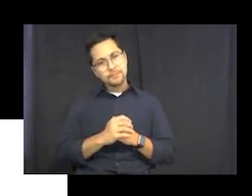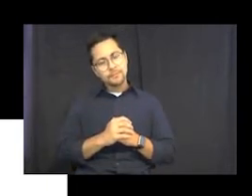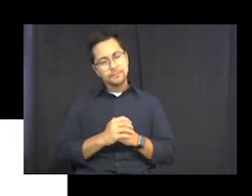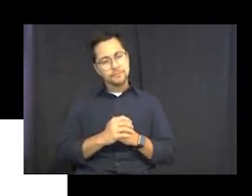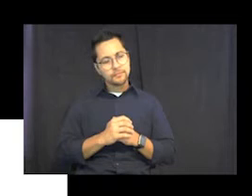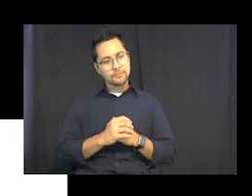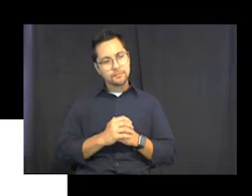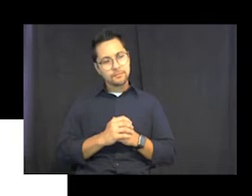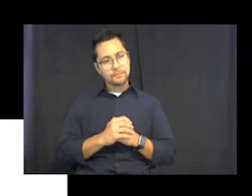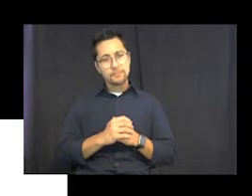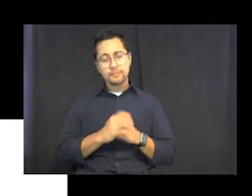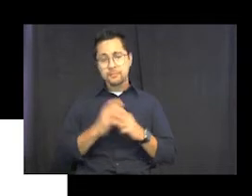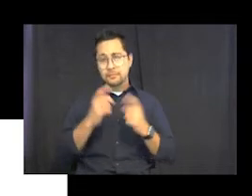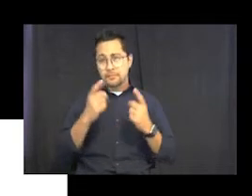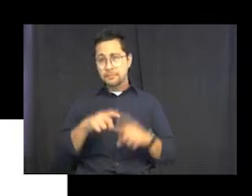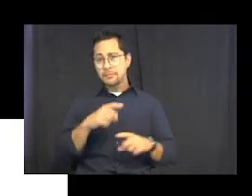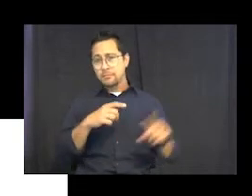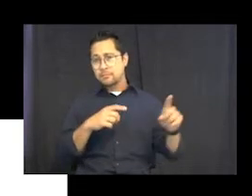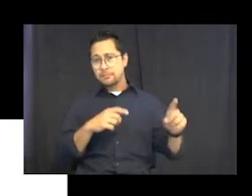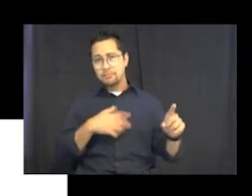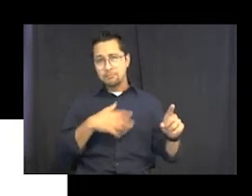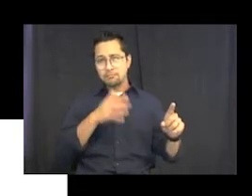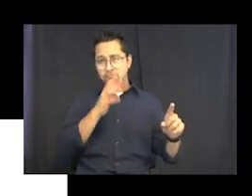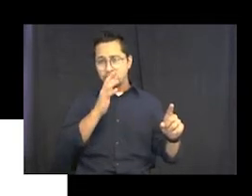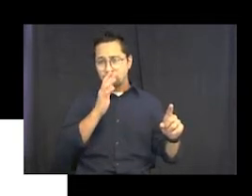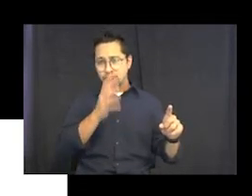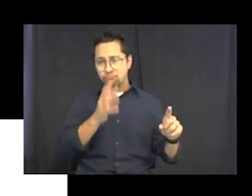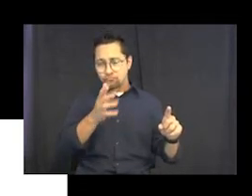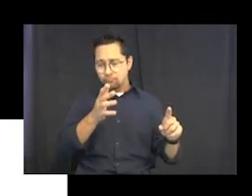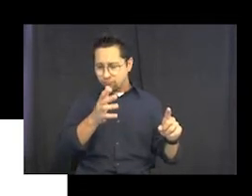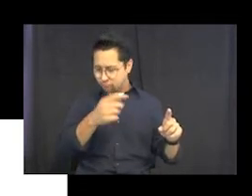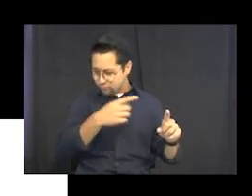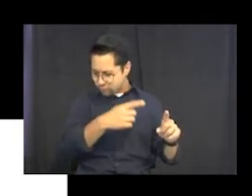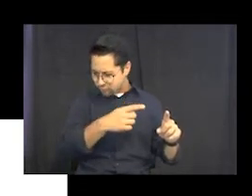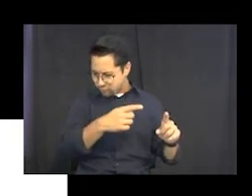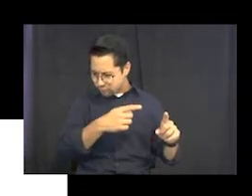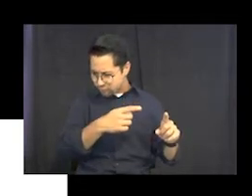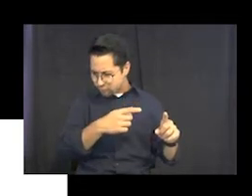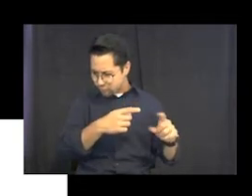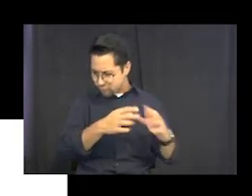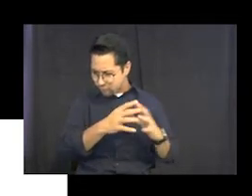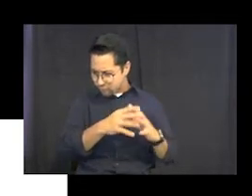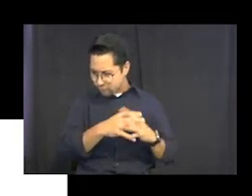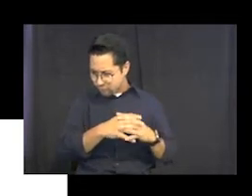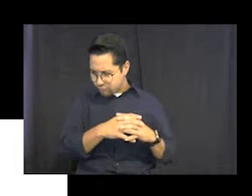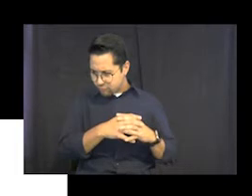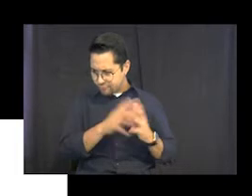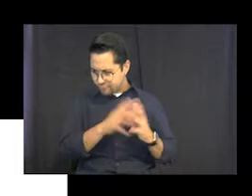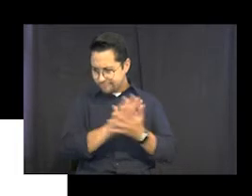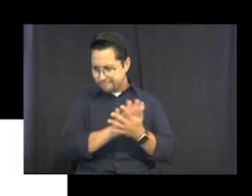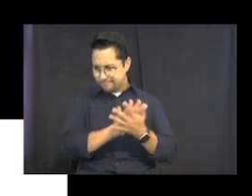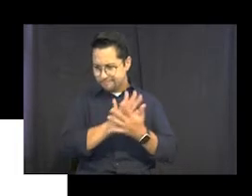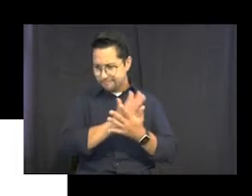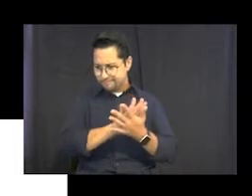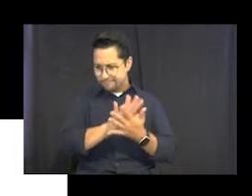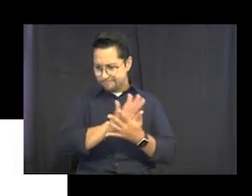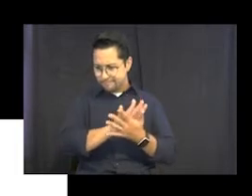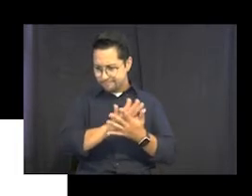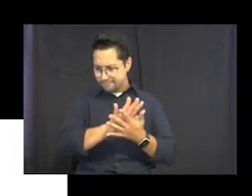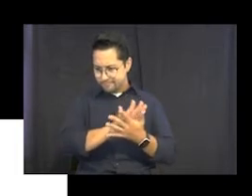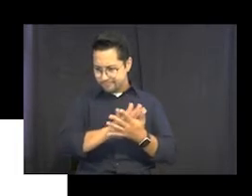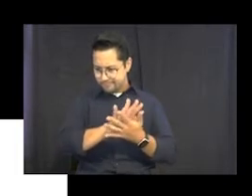even after my grandma's bypass, it was a challenge.